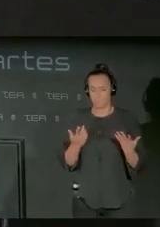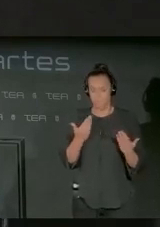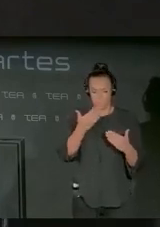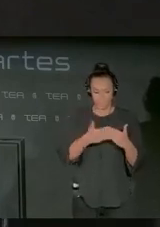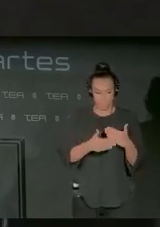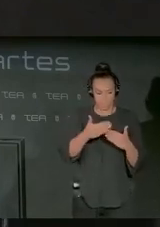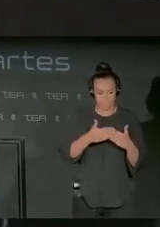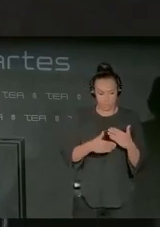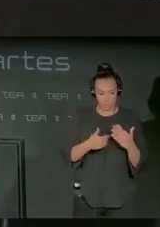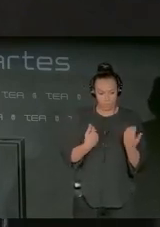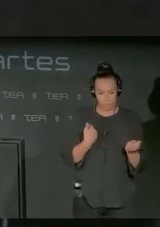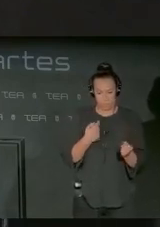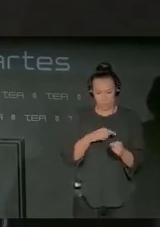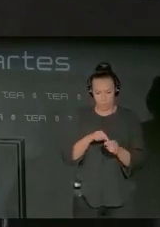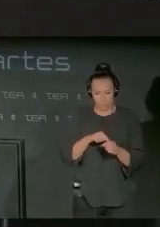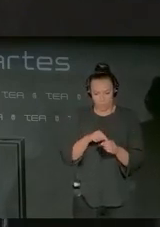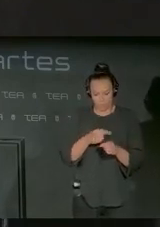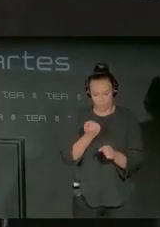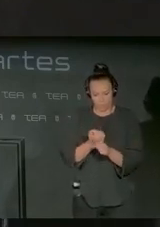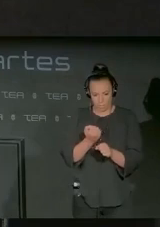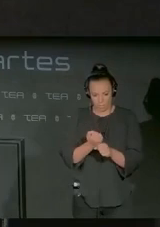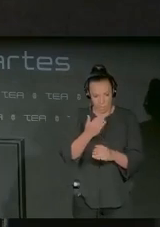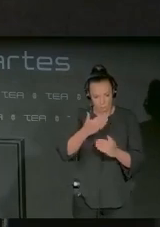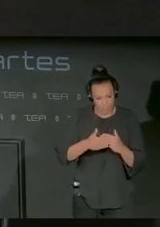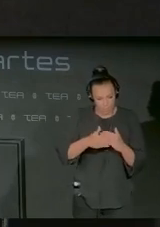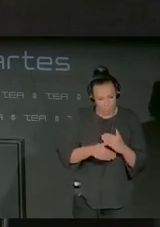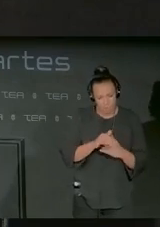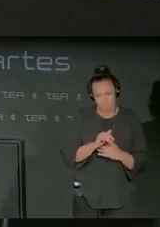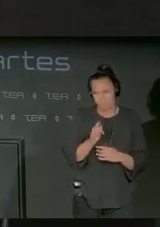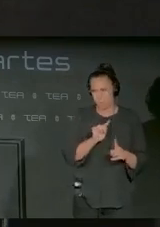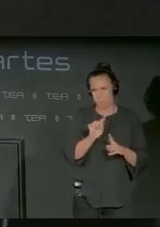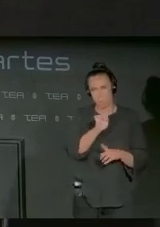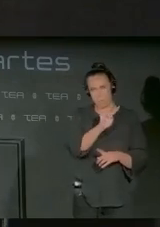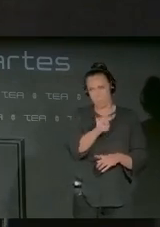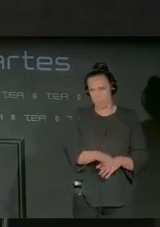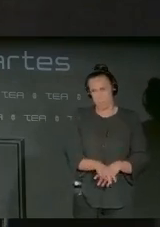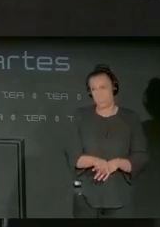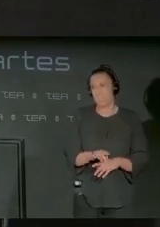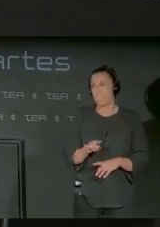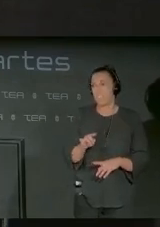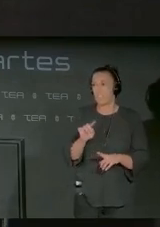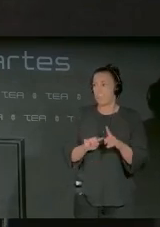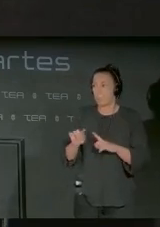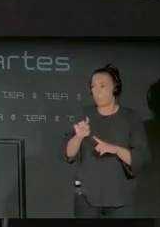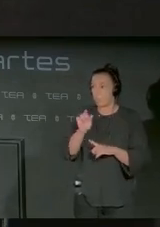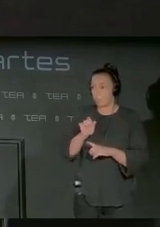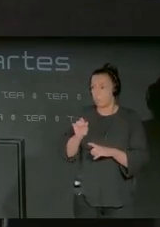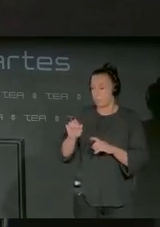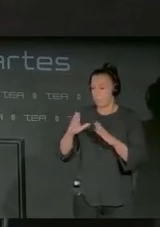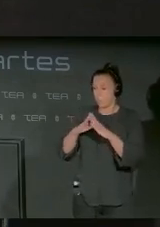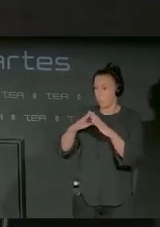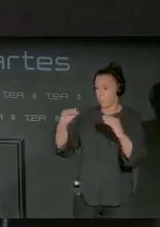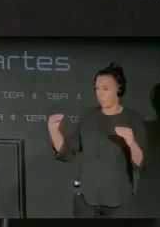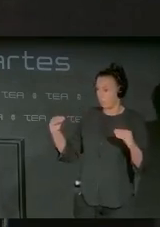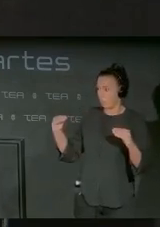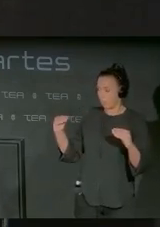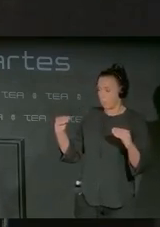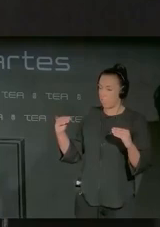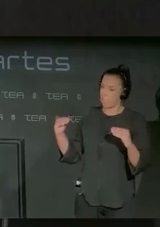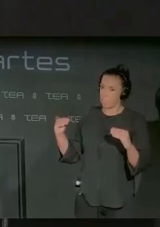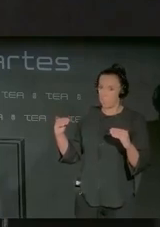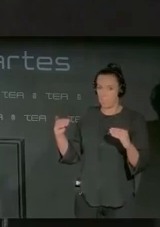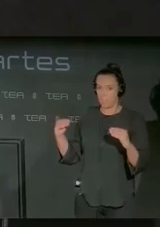wrong type of student, but a type of student that isn't as attractive than others. So yeah, I hope that's it. So